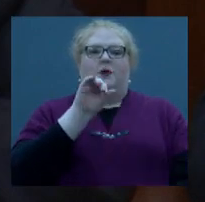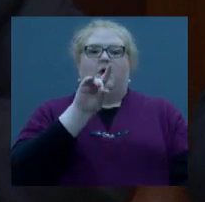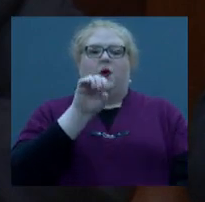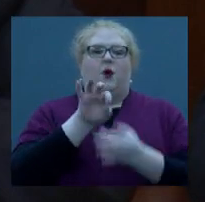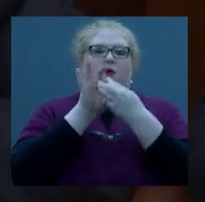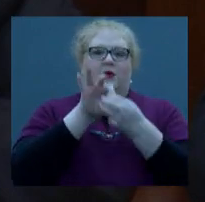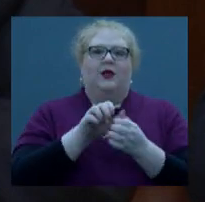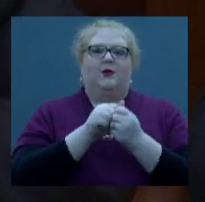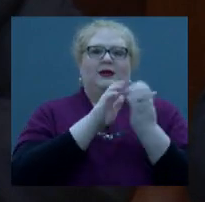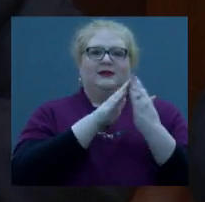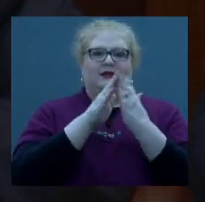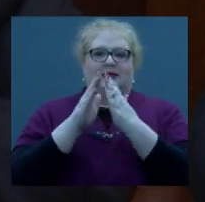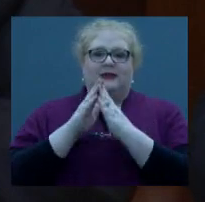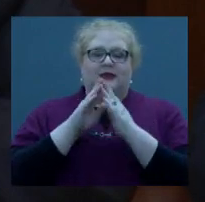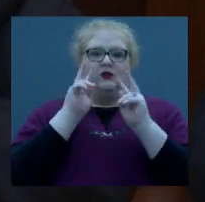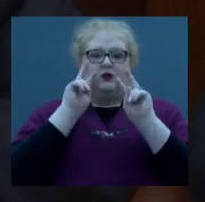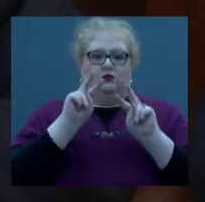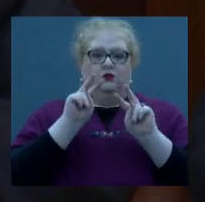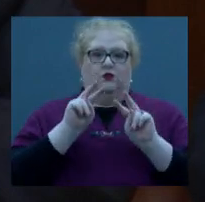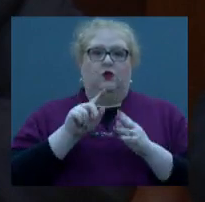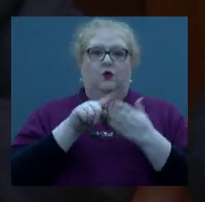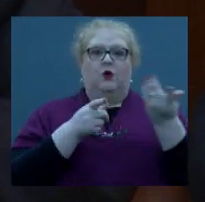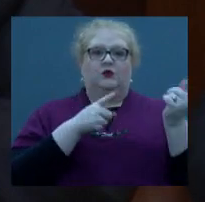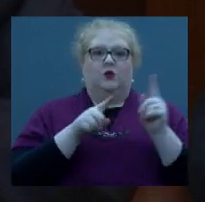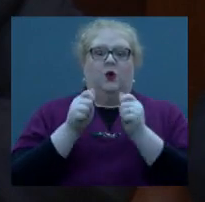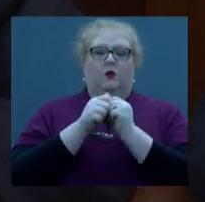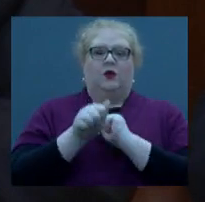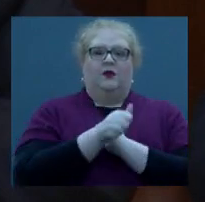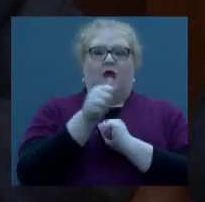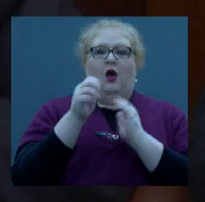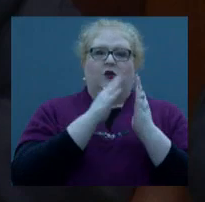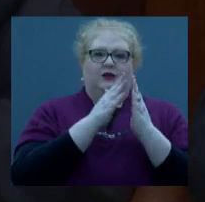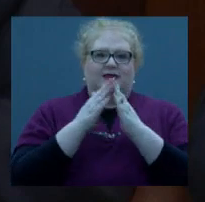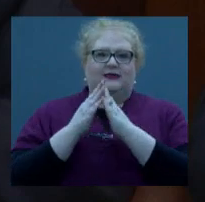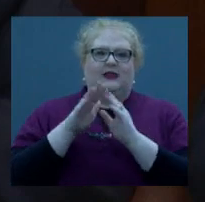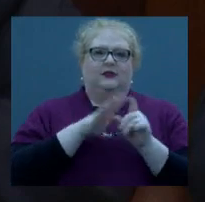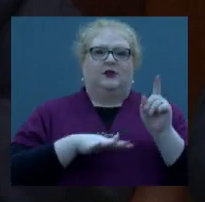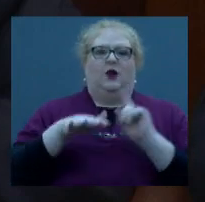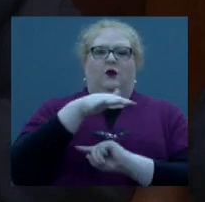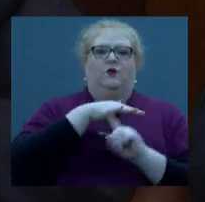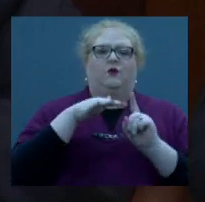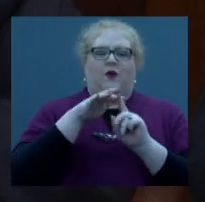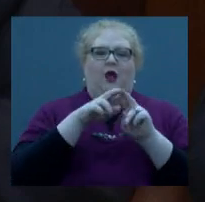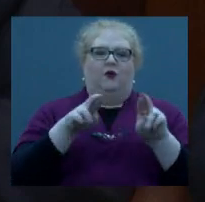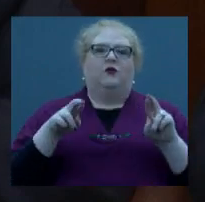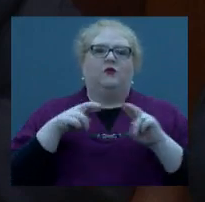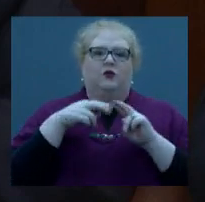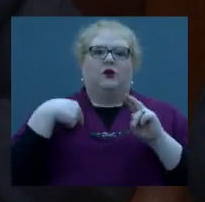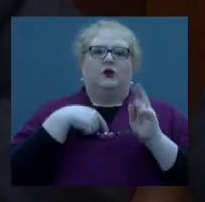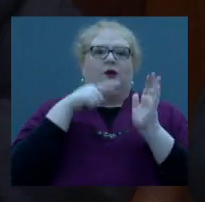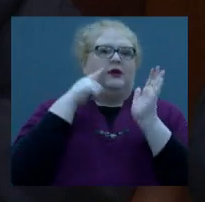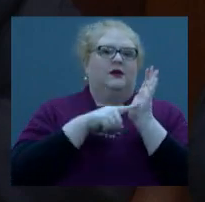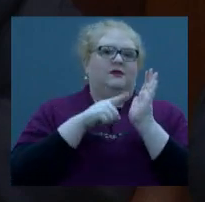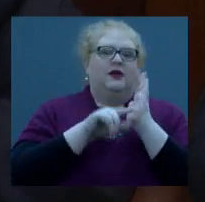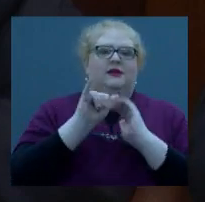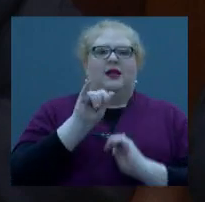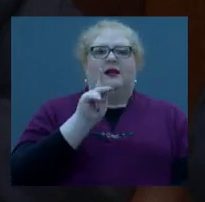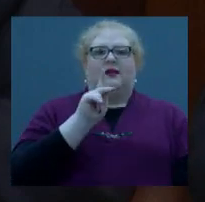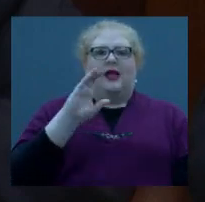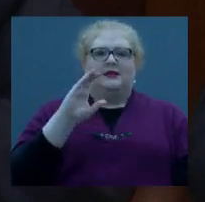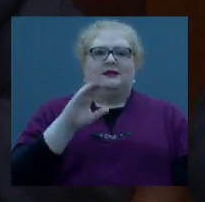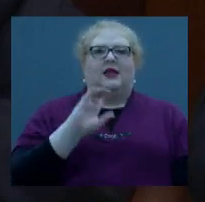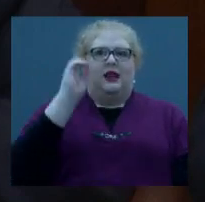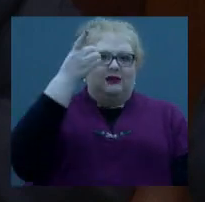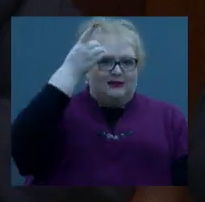and just look at what's happening in other cities, municipalities around the region. With that, we investigated cities like Kansas City,